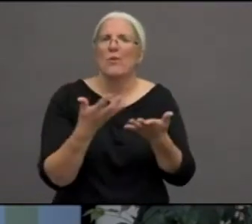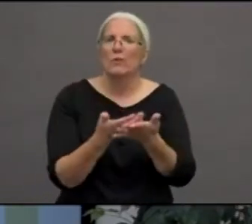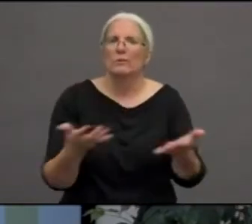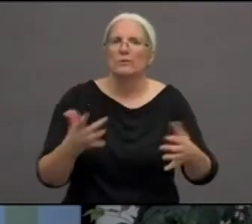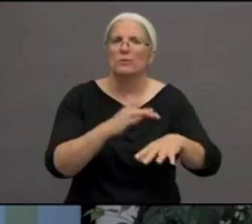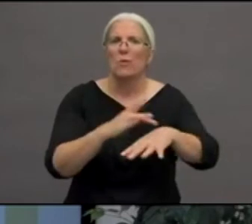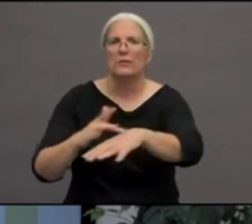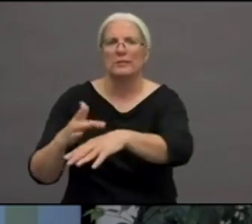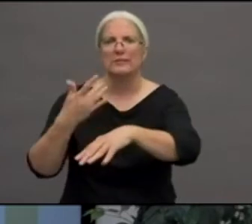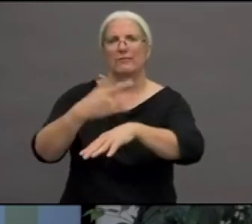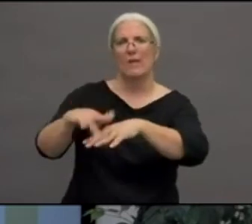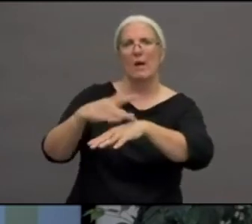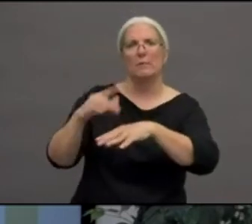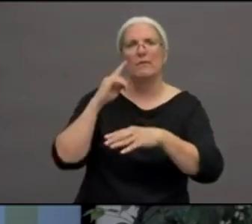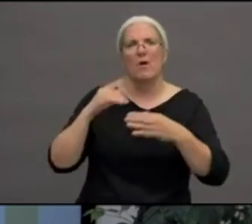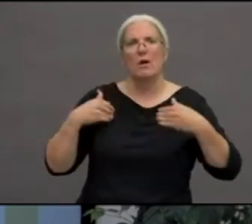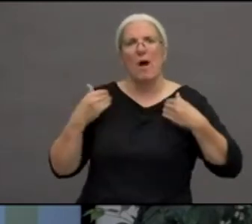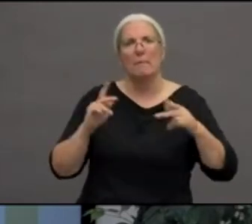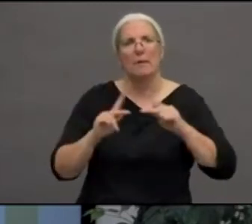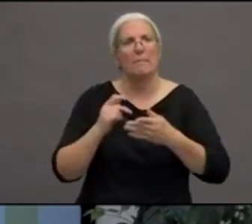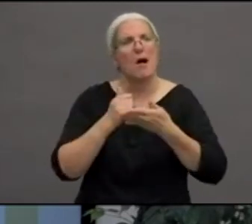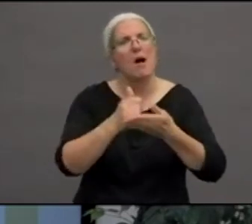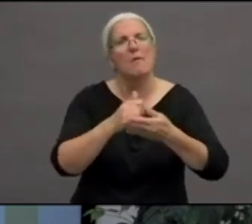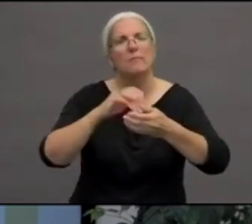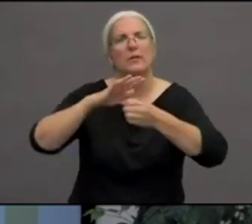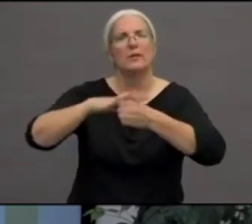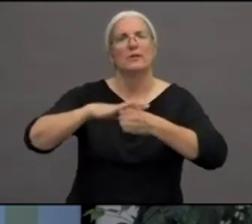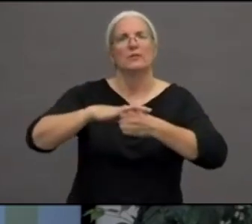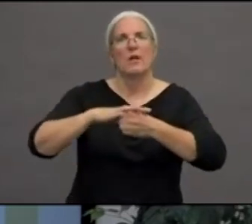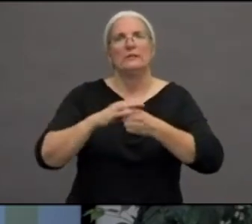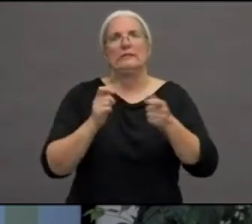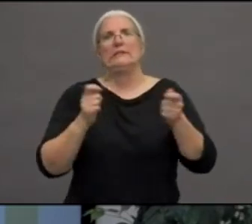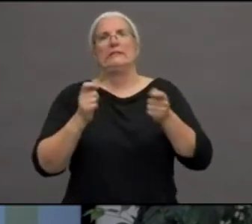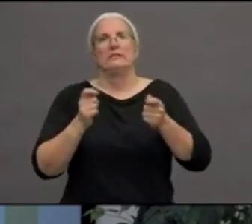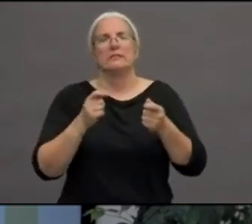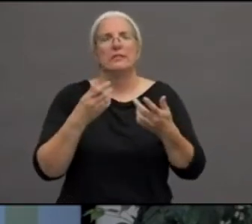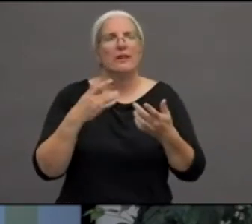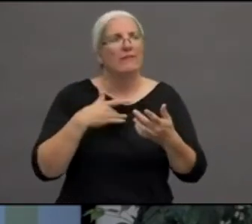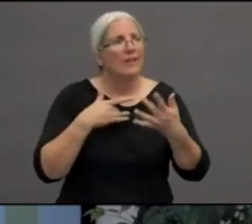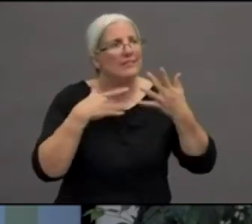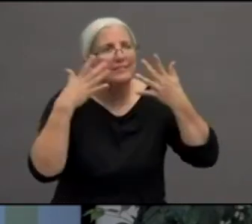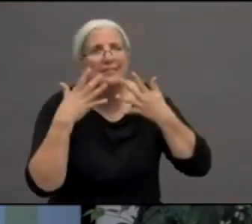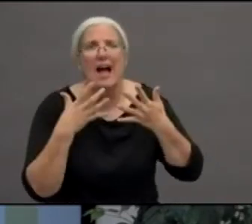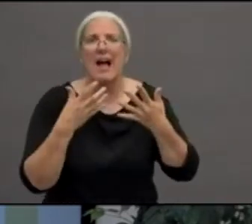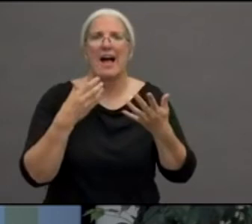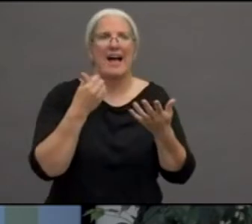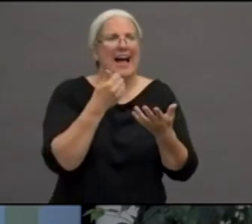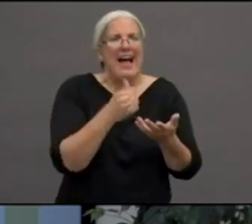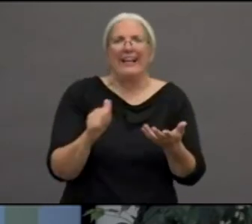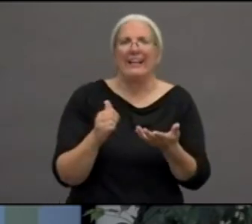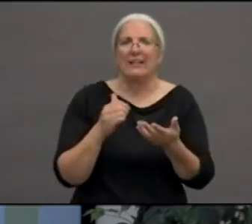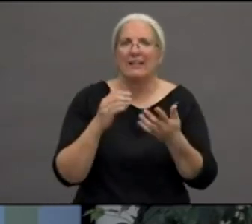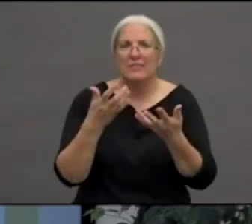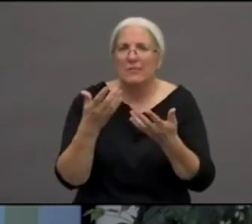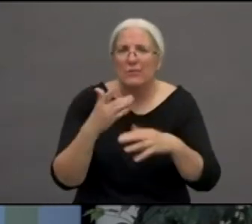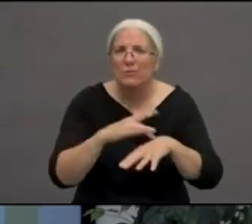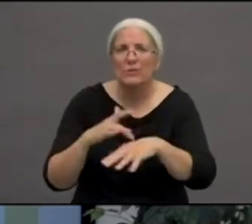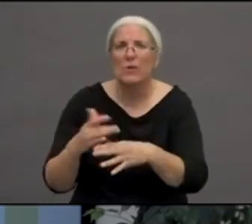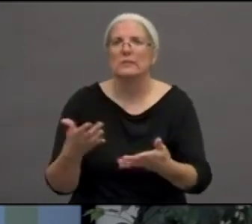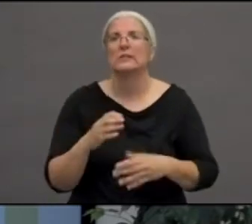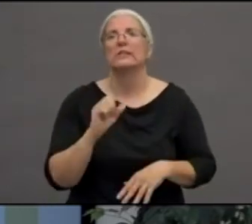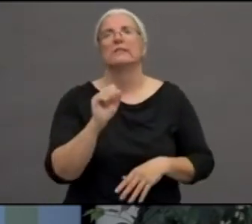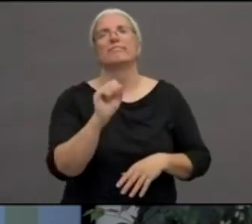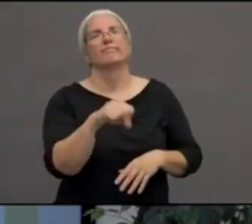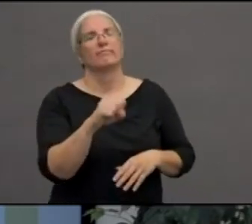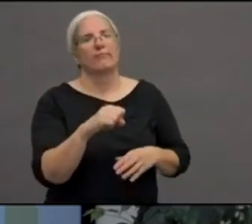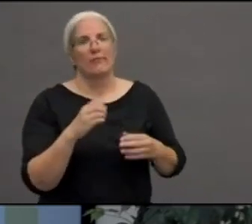manage stress, worry, sadness, or other feelings and experiences? So we're very fortunate in Santa Clara County, where